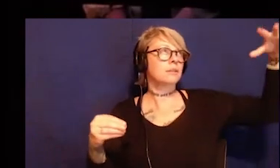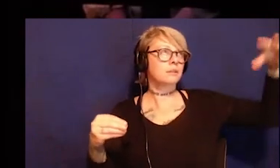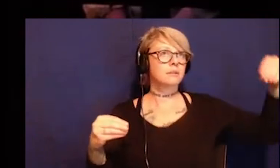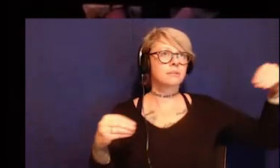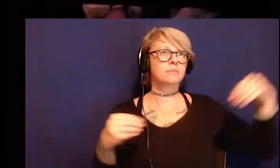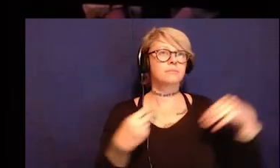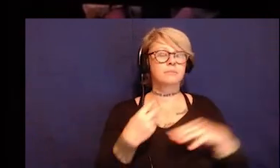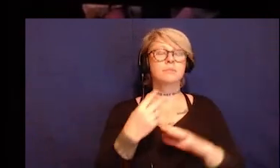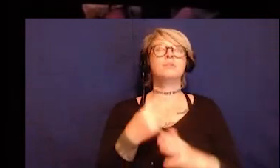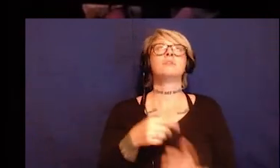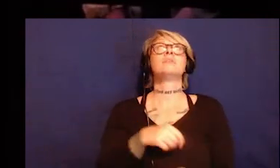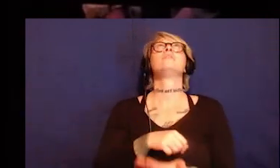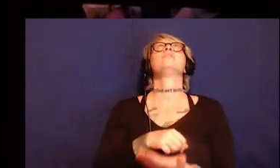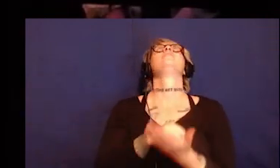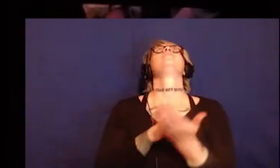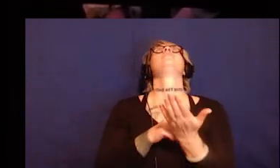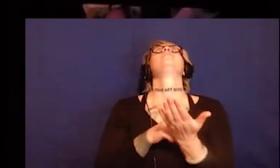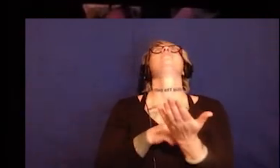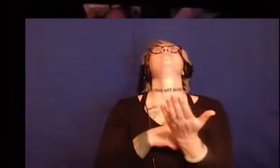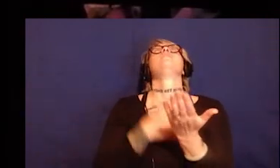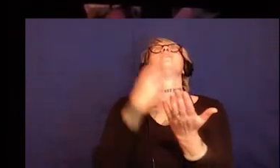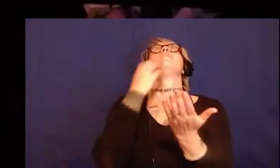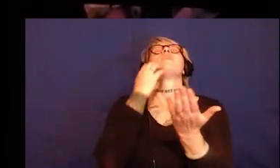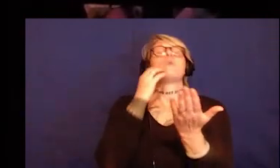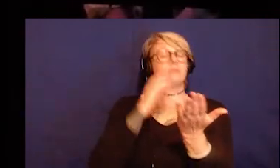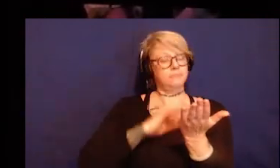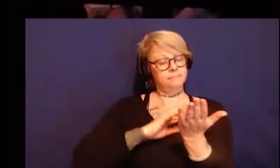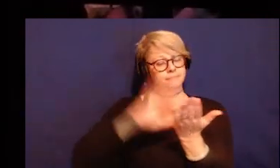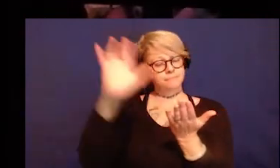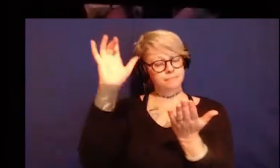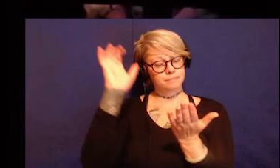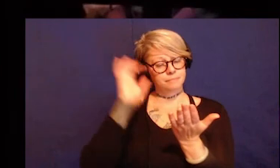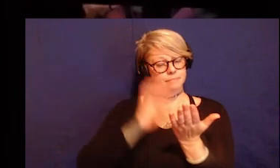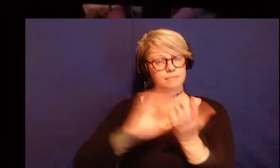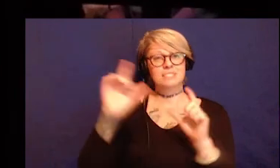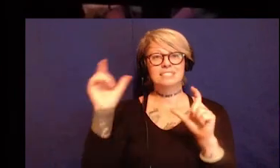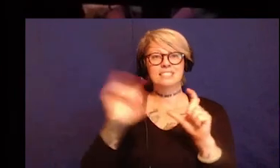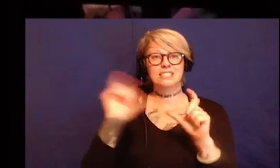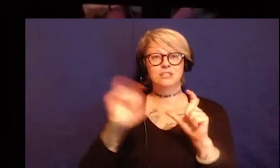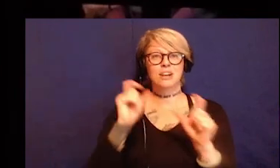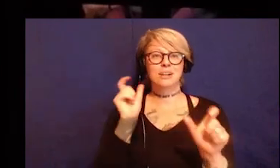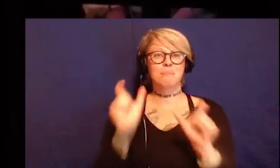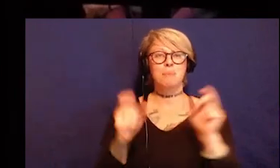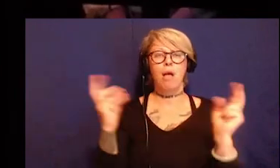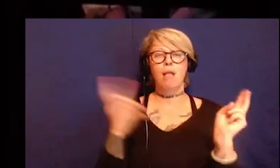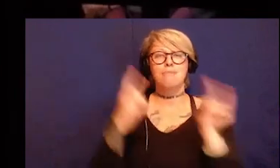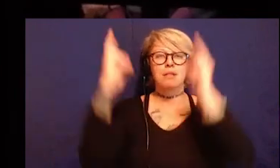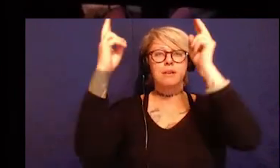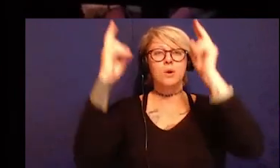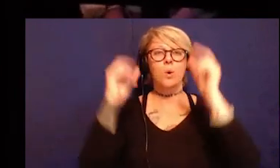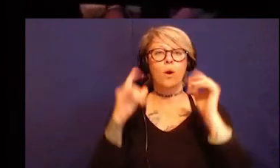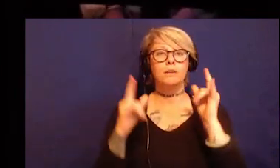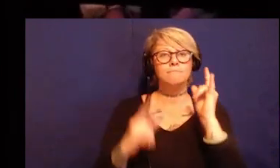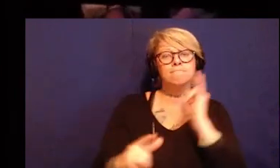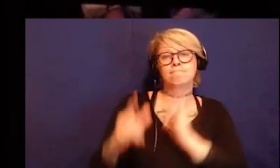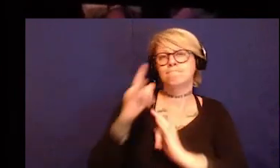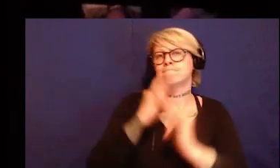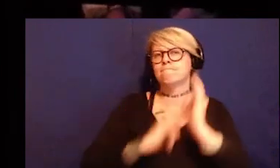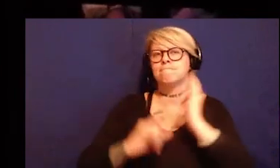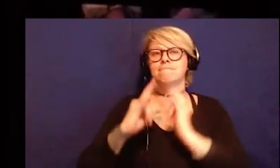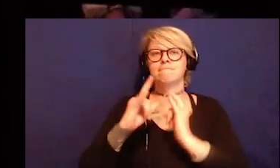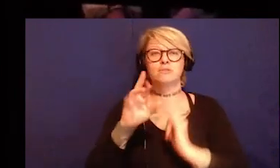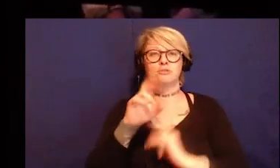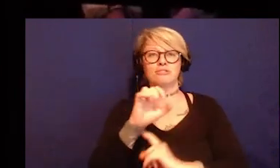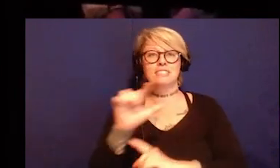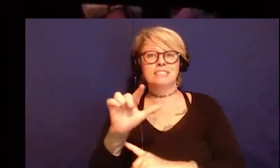to scroll her phone. She watches TikTok-like videos of people pranking each other and romantic vacation reels. A